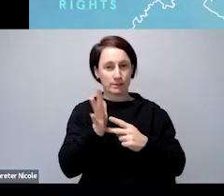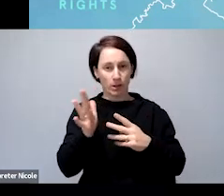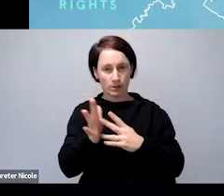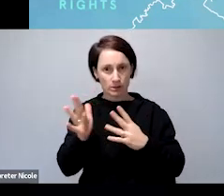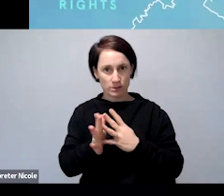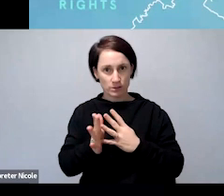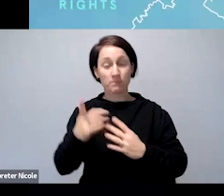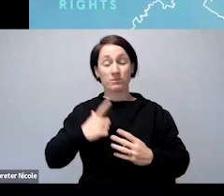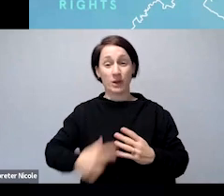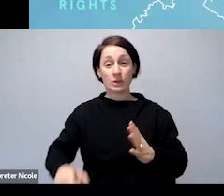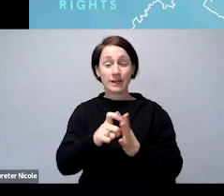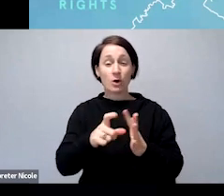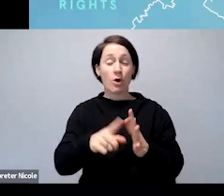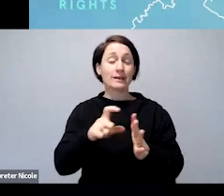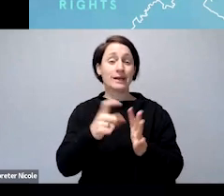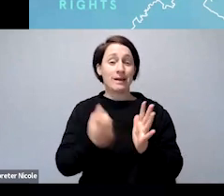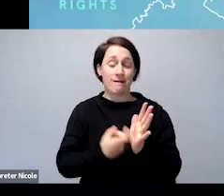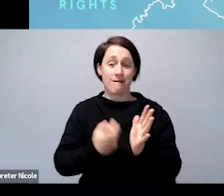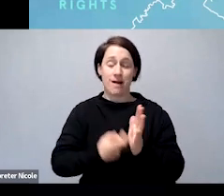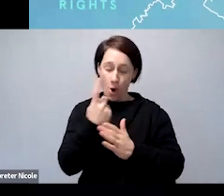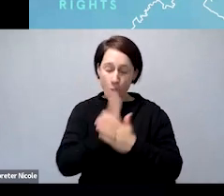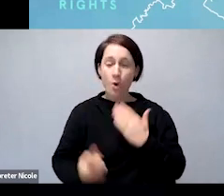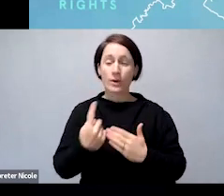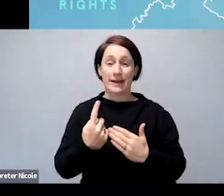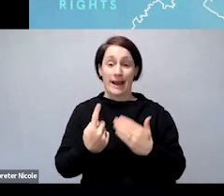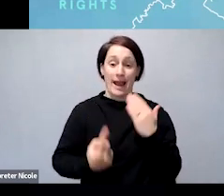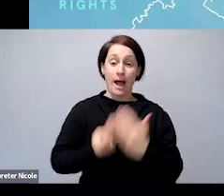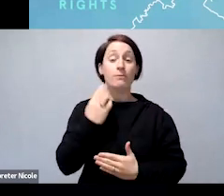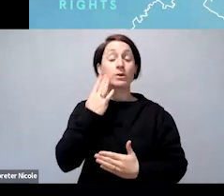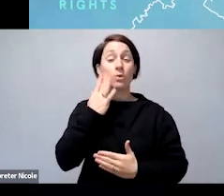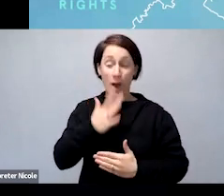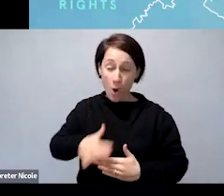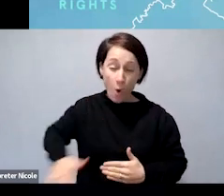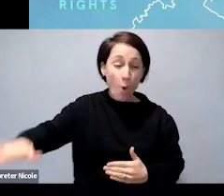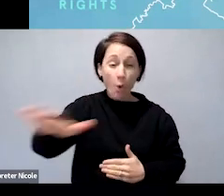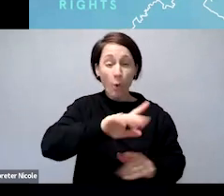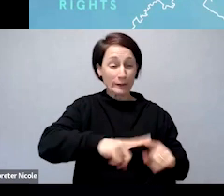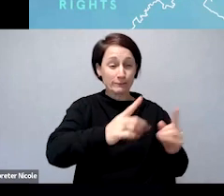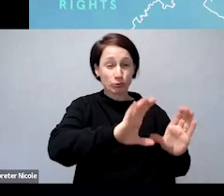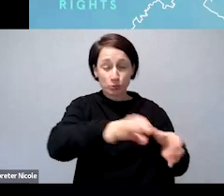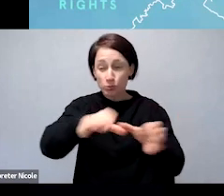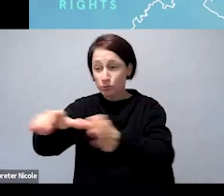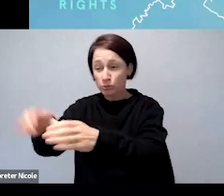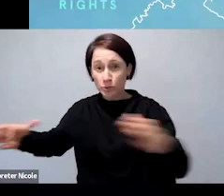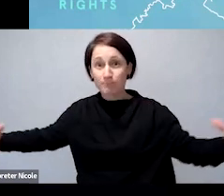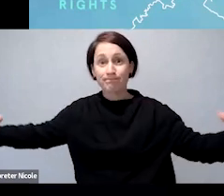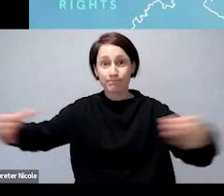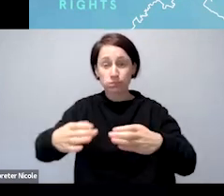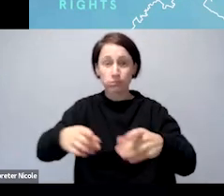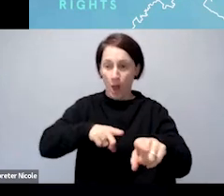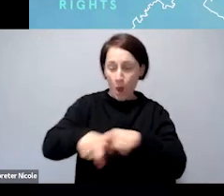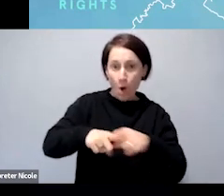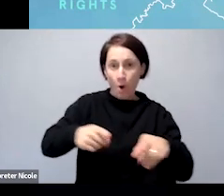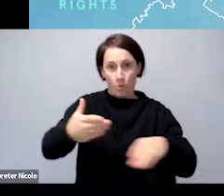disability inclusive disaster risk reduction can only happen when all of the different stakeholder groups come to learn and work together.